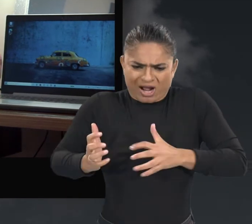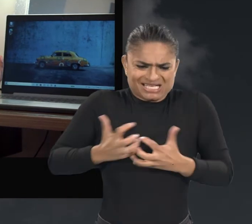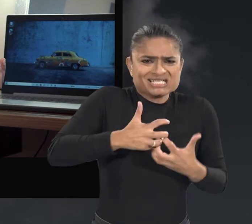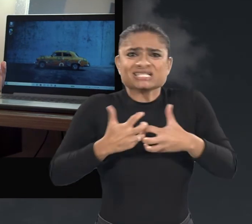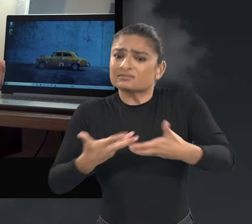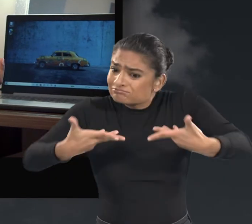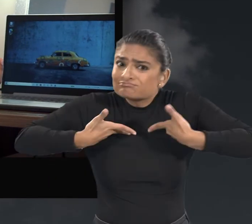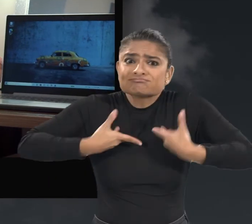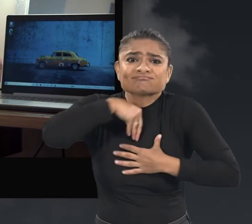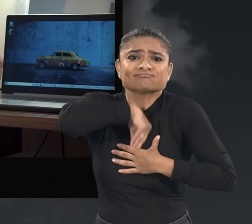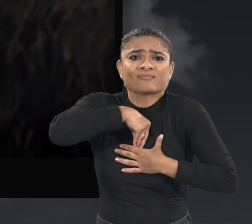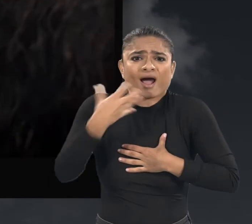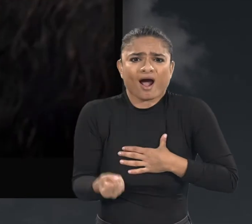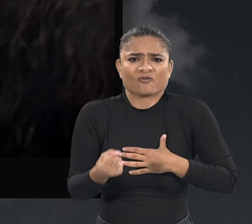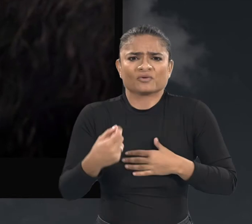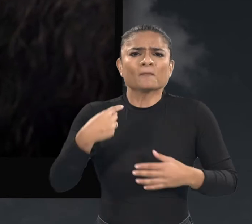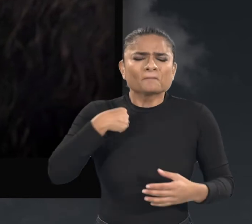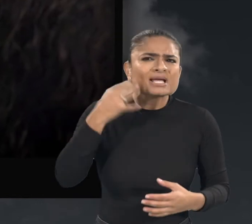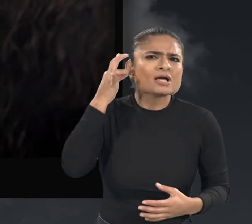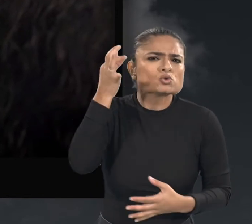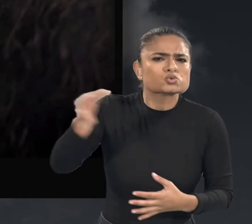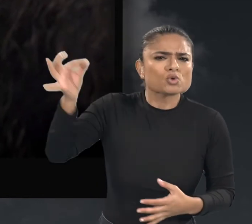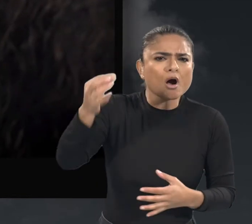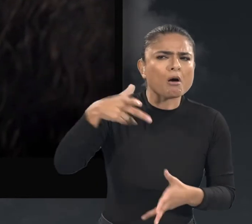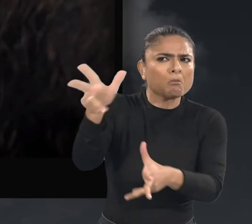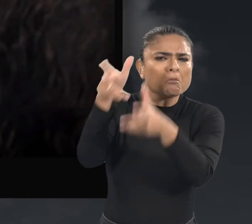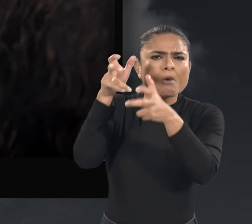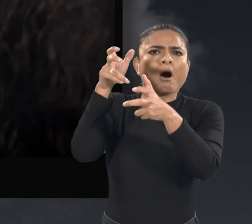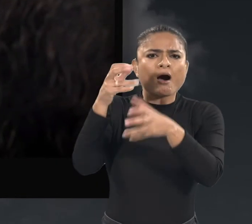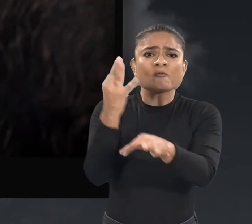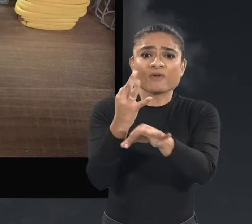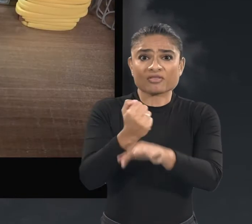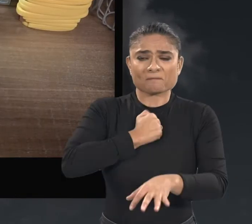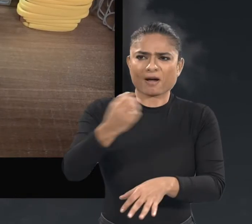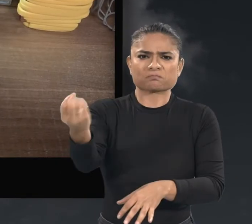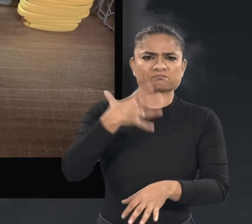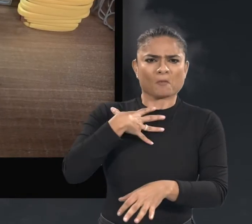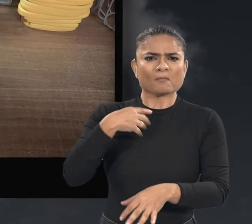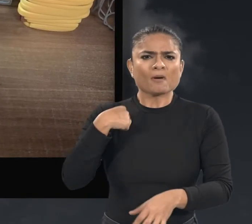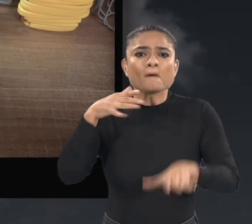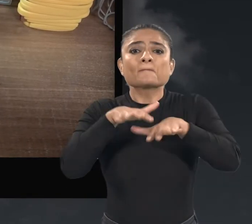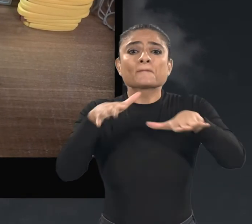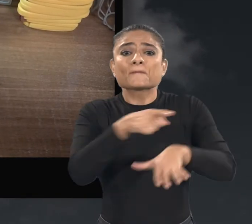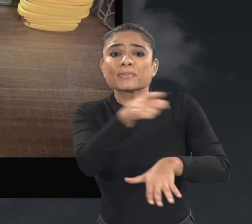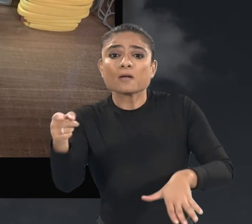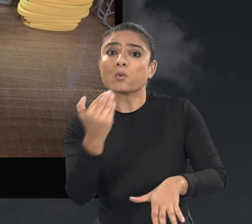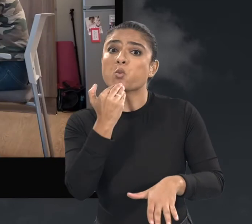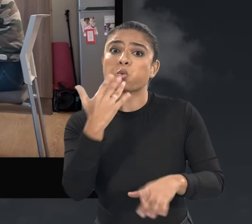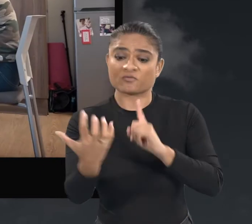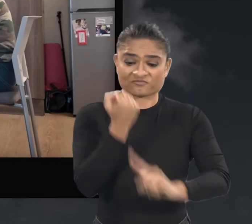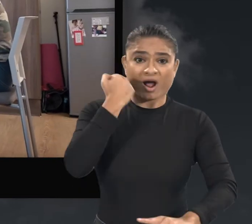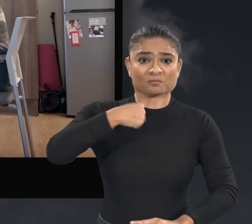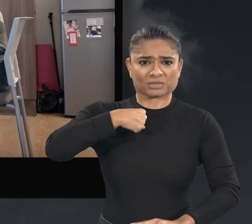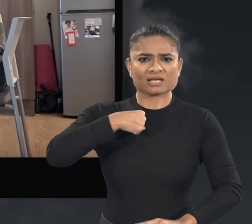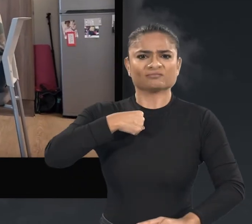'n disability. Soos ek het 'n liedjie gehoor wat my pa vir my gestuur het, die liedjie sê, people will